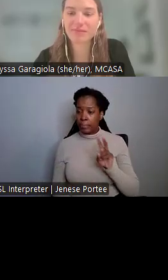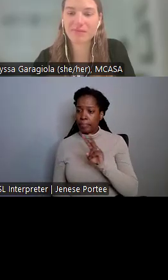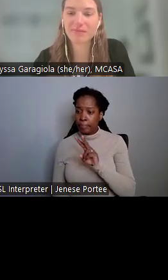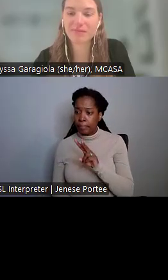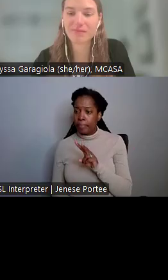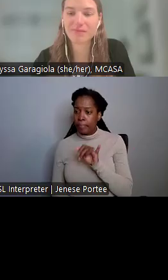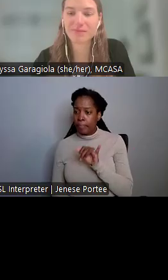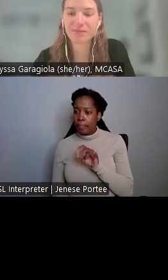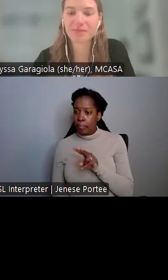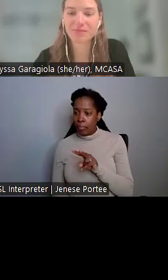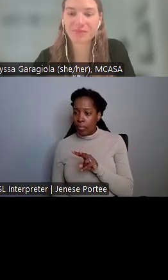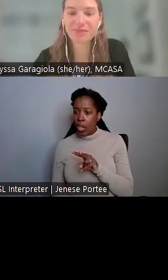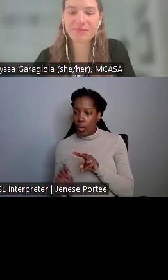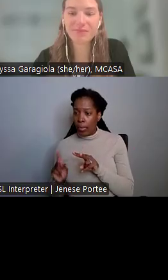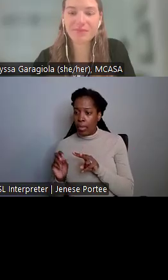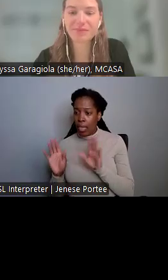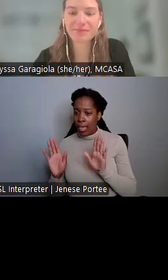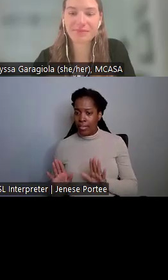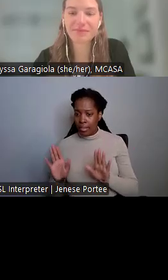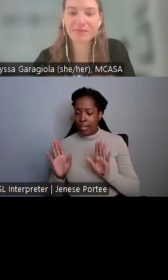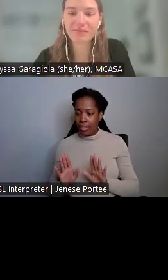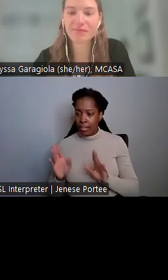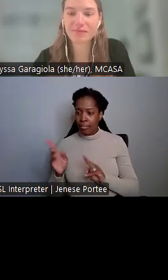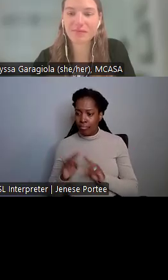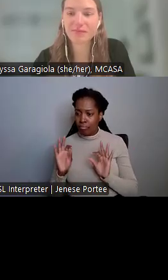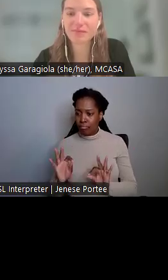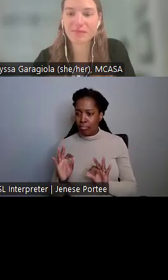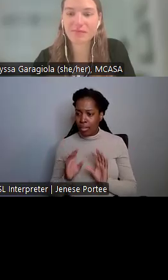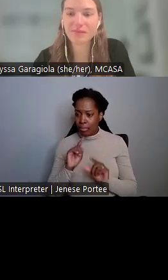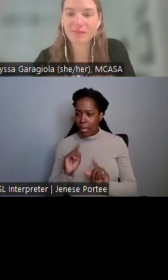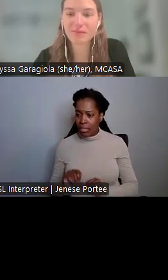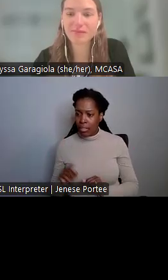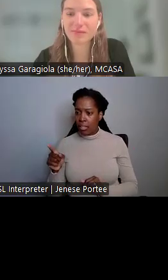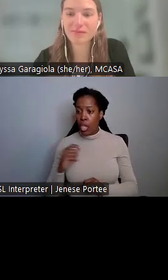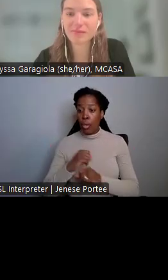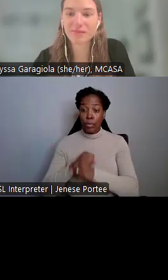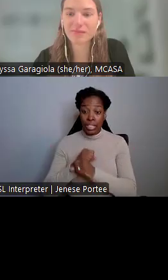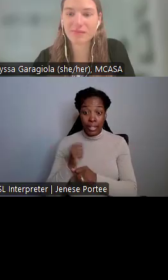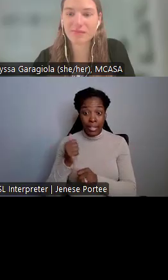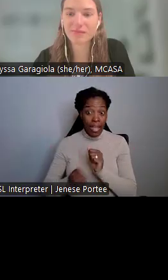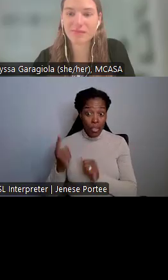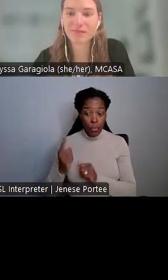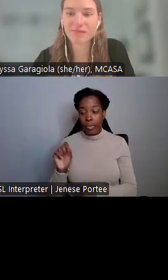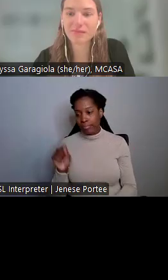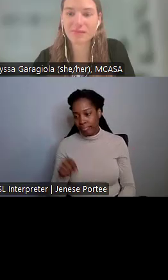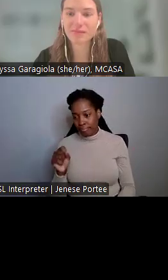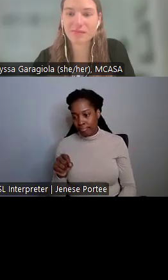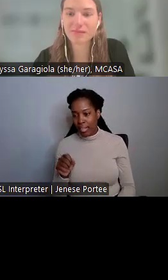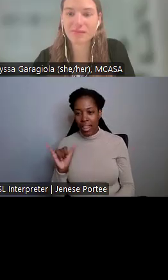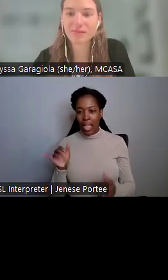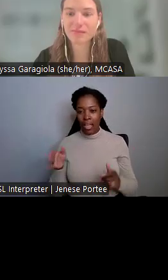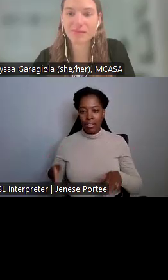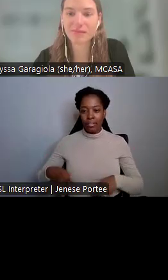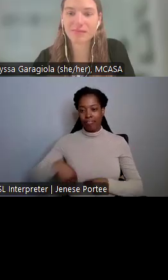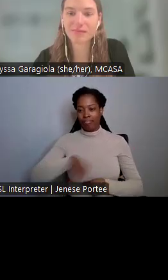so excellent, excellent, excellent, excellent. Protecting everyone, absolutely. Like a cloak of protection. I love